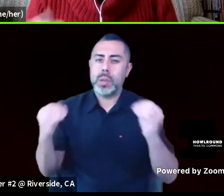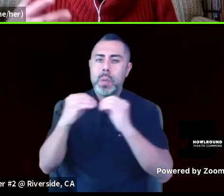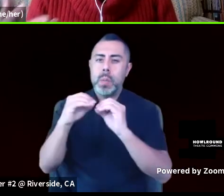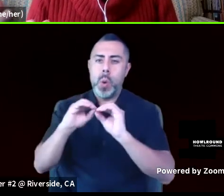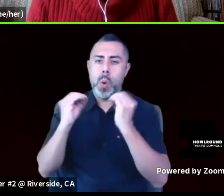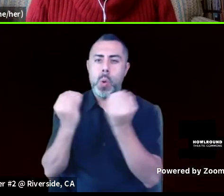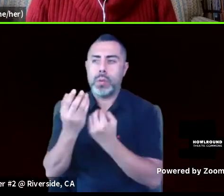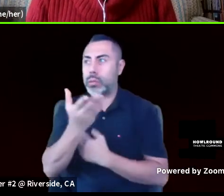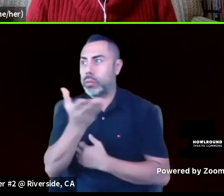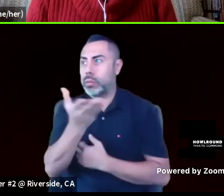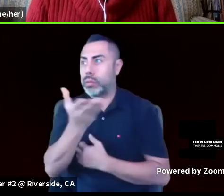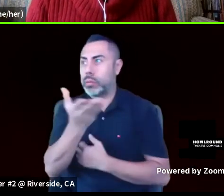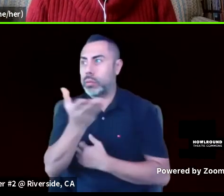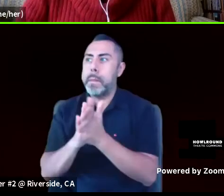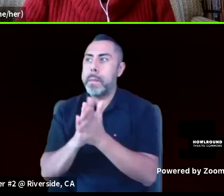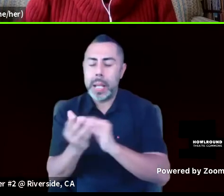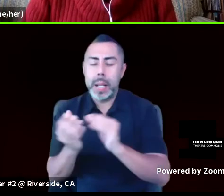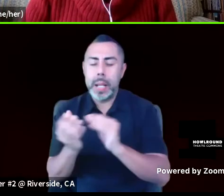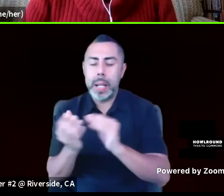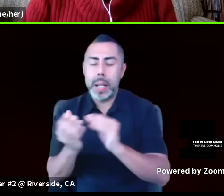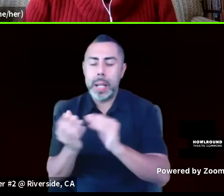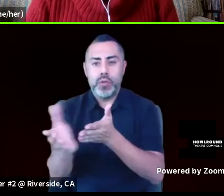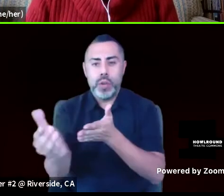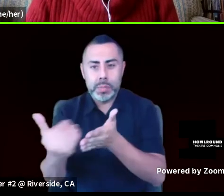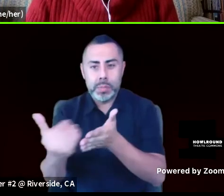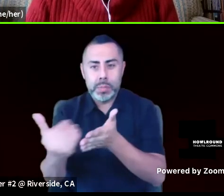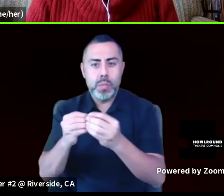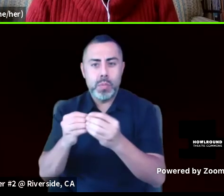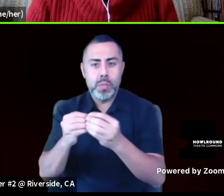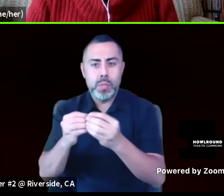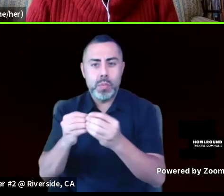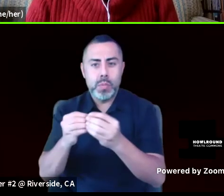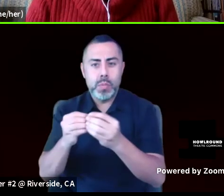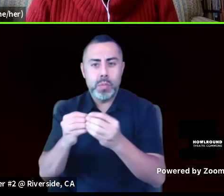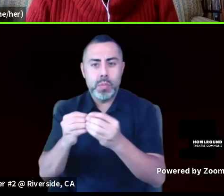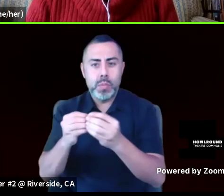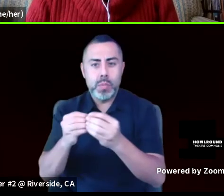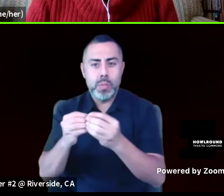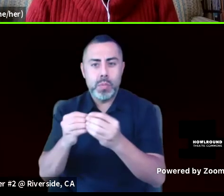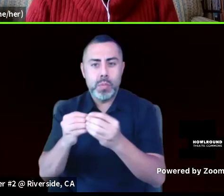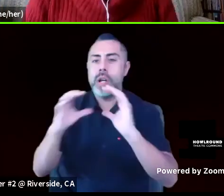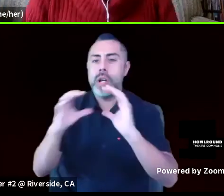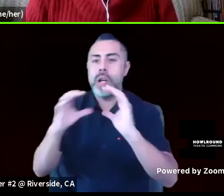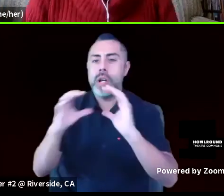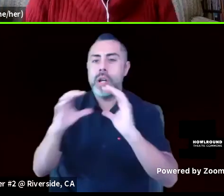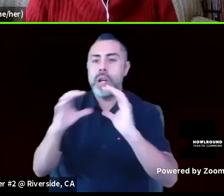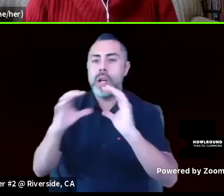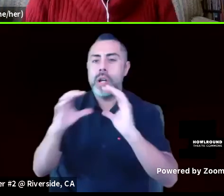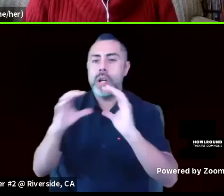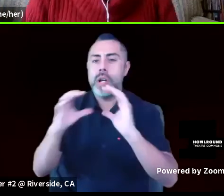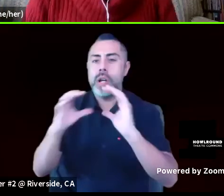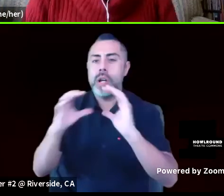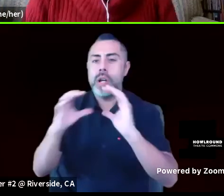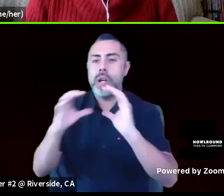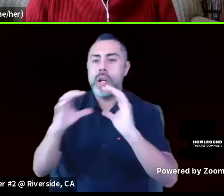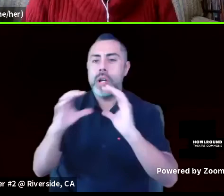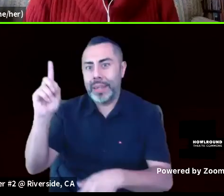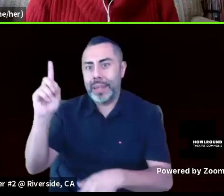being transparent and being communicative with the people that they're laying off